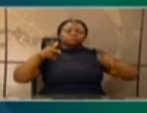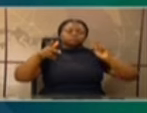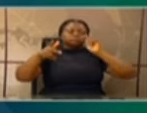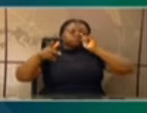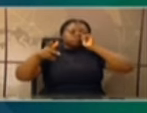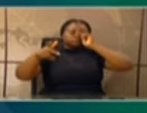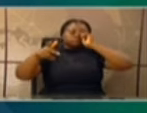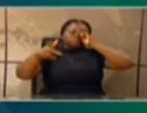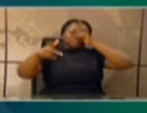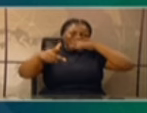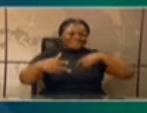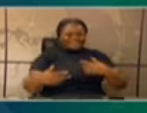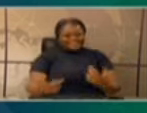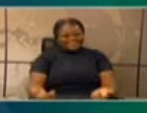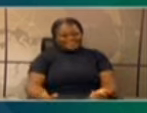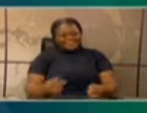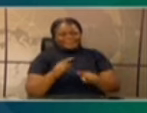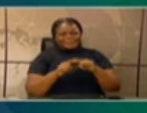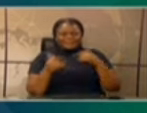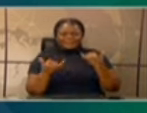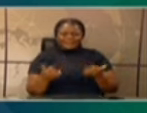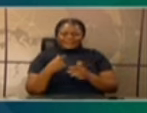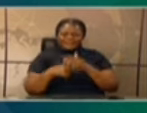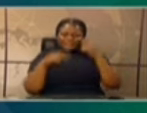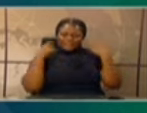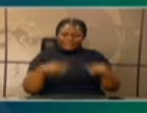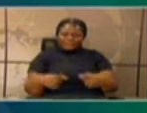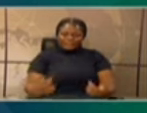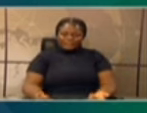But I make wrong. But what happened?